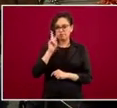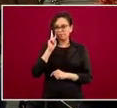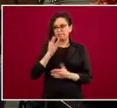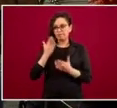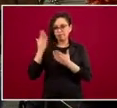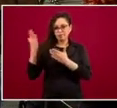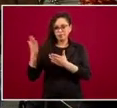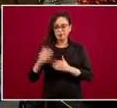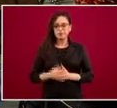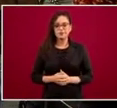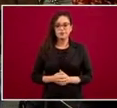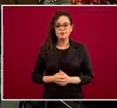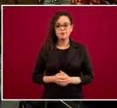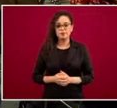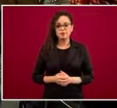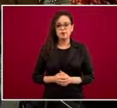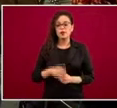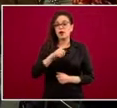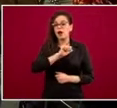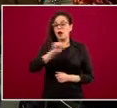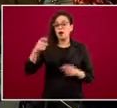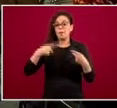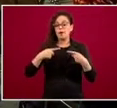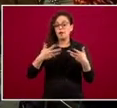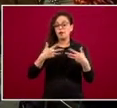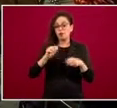cooperative, but some of them haven't.